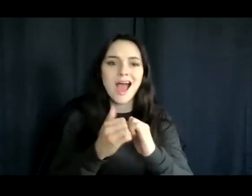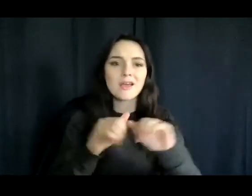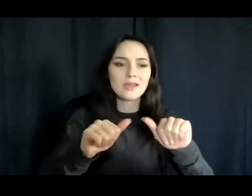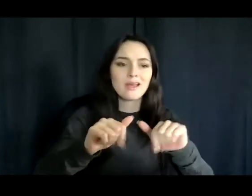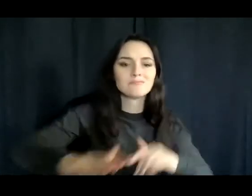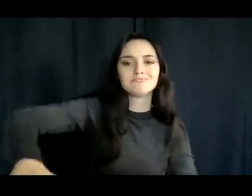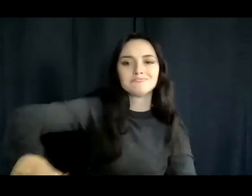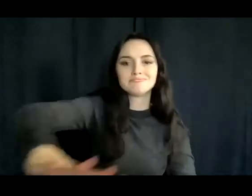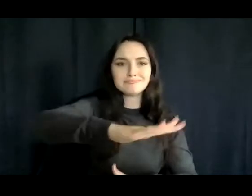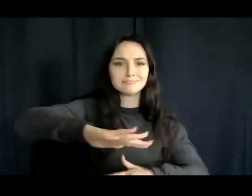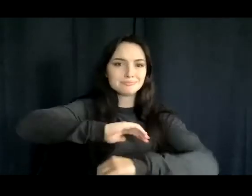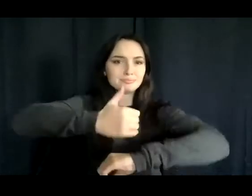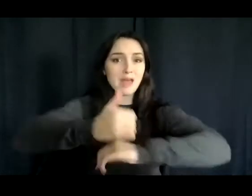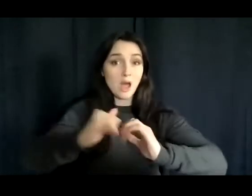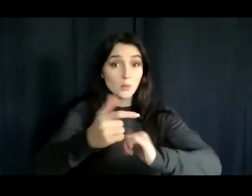landscape